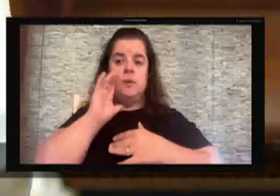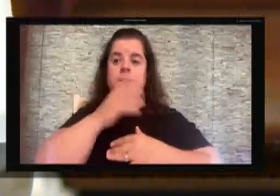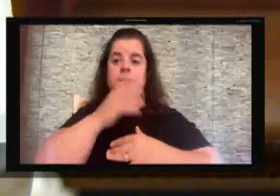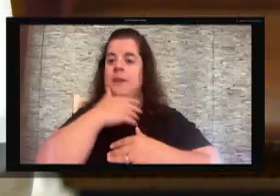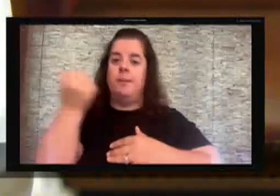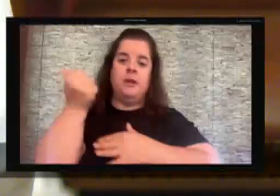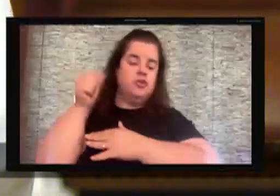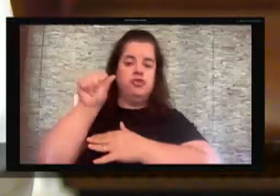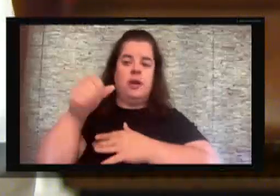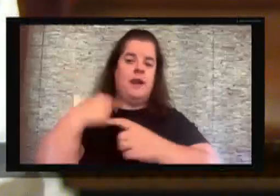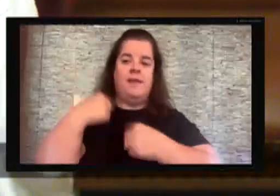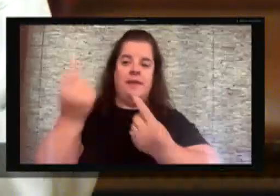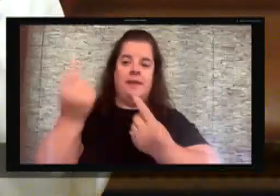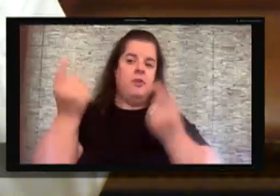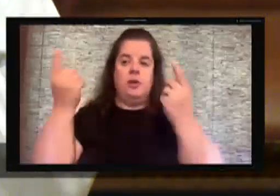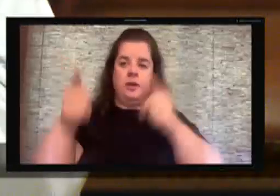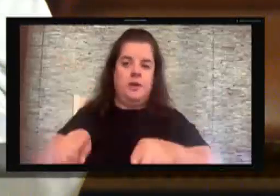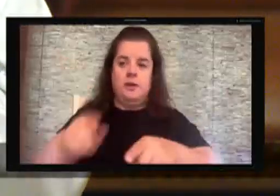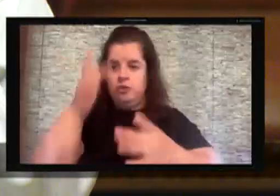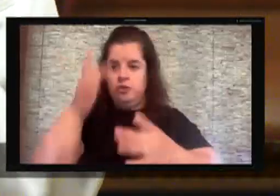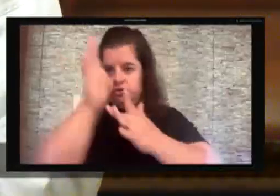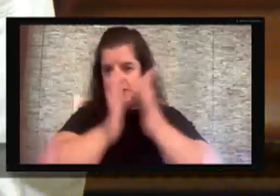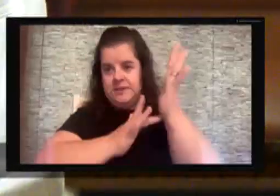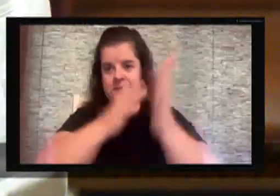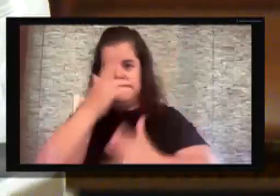made. In Jesus' name.